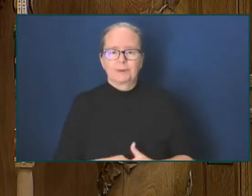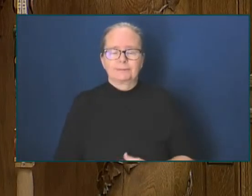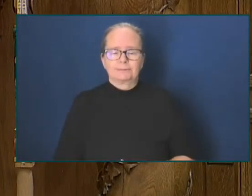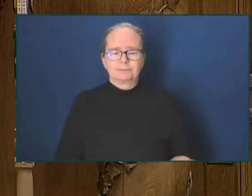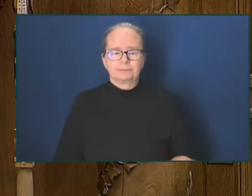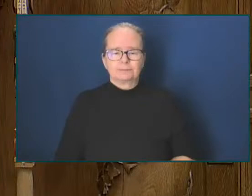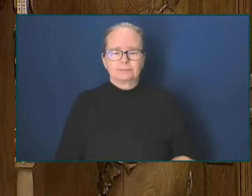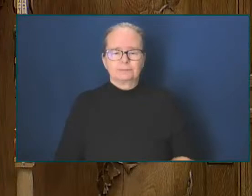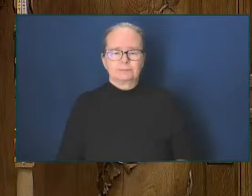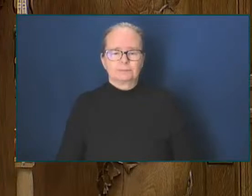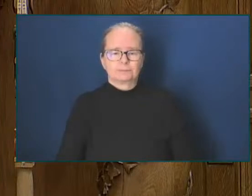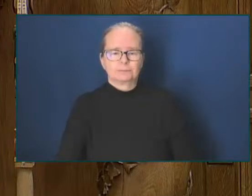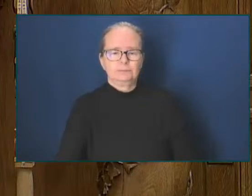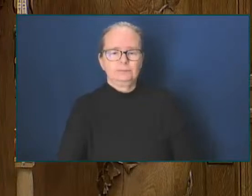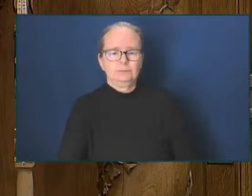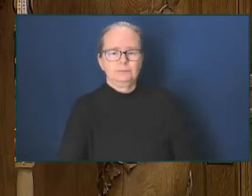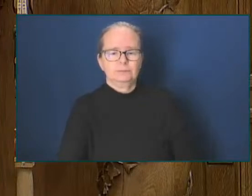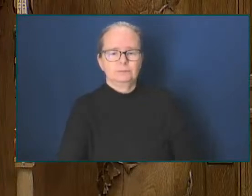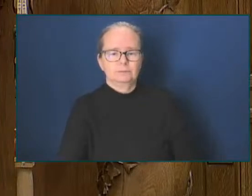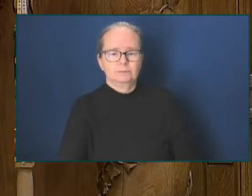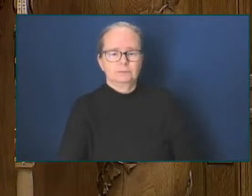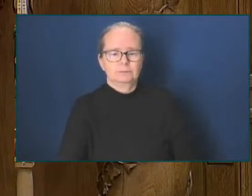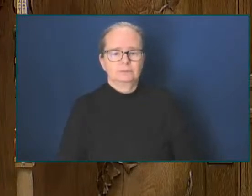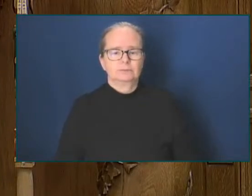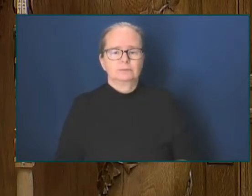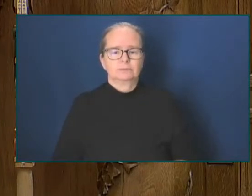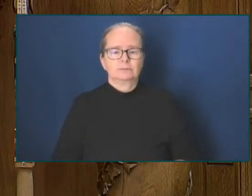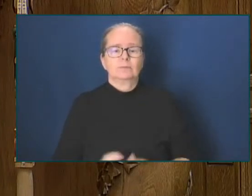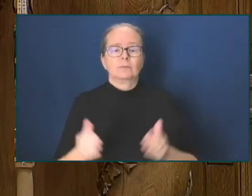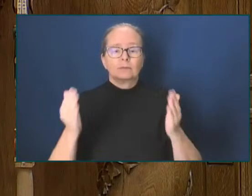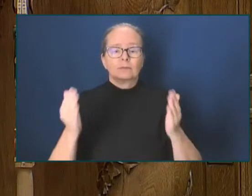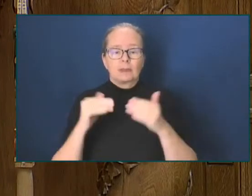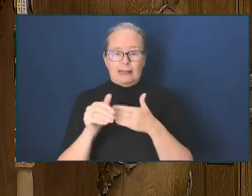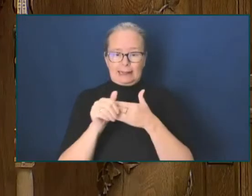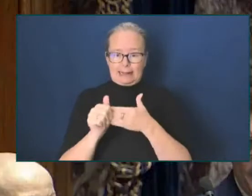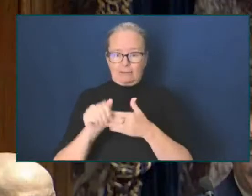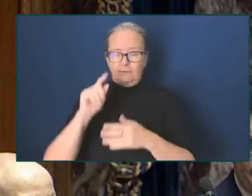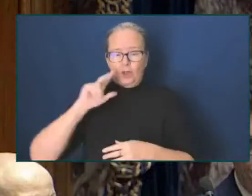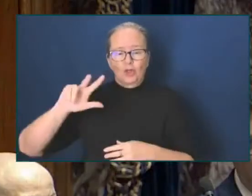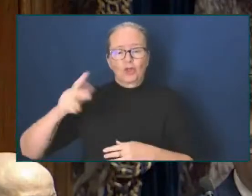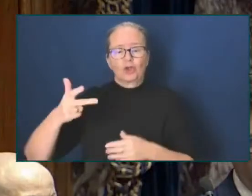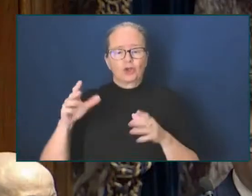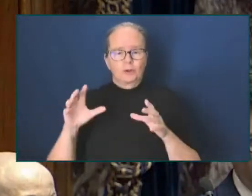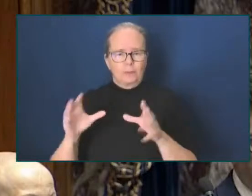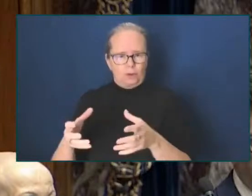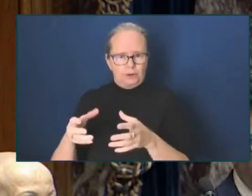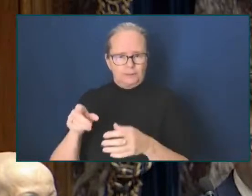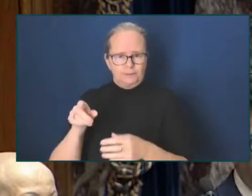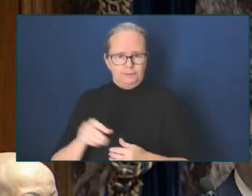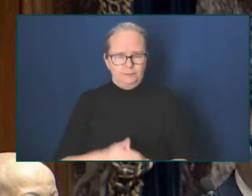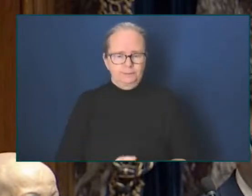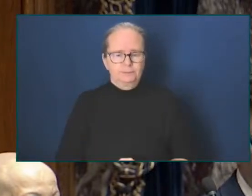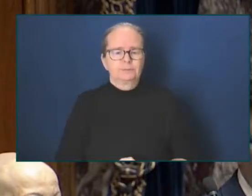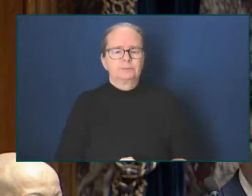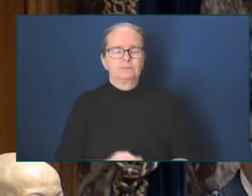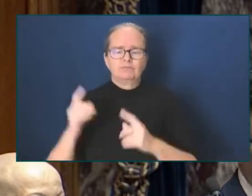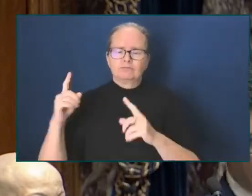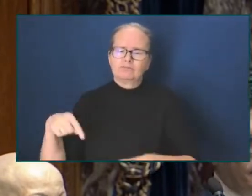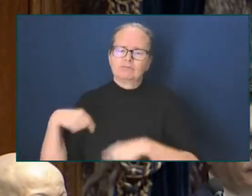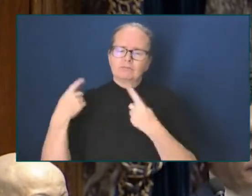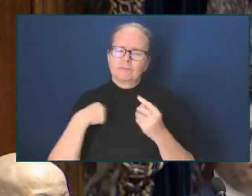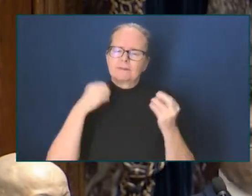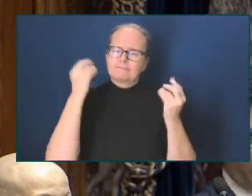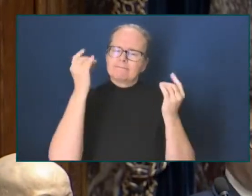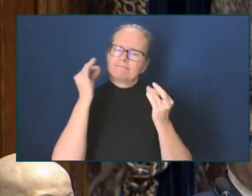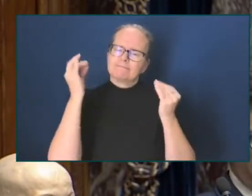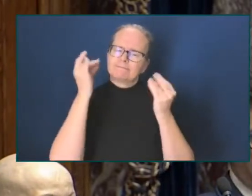Leader of the third party. I've been thinking a lot lately about dreaming big. None of us came into this world we're in, into this